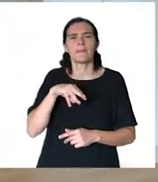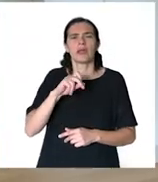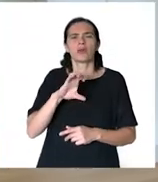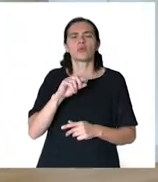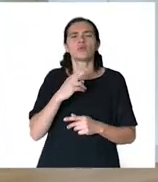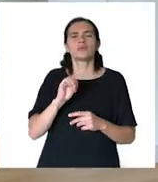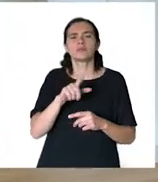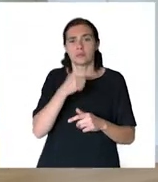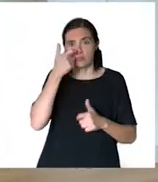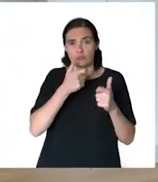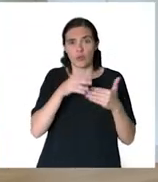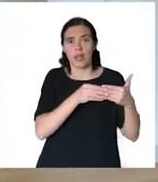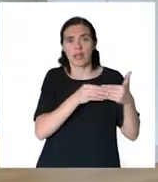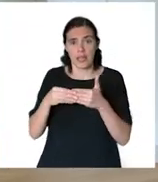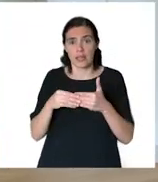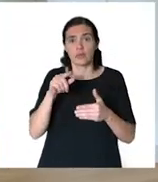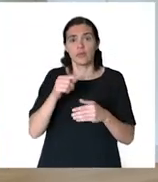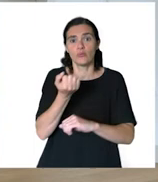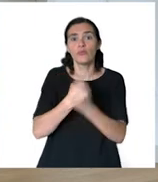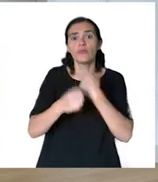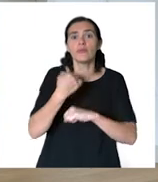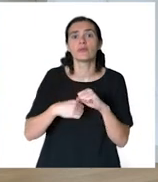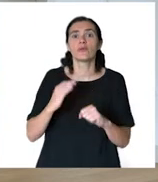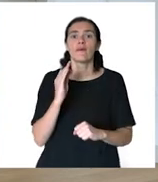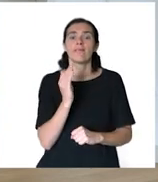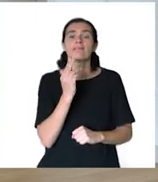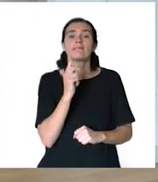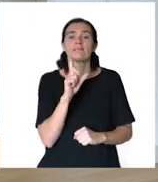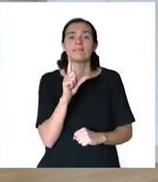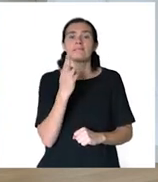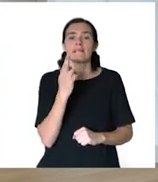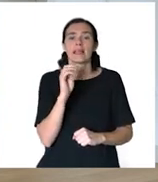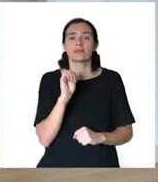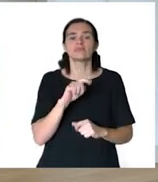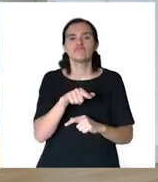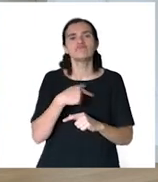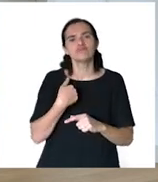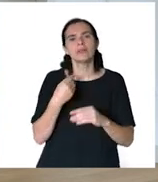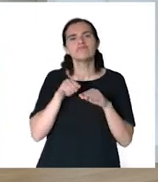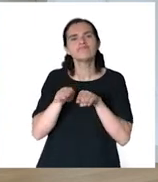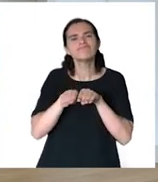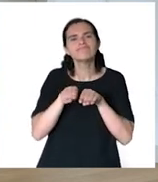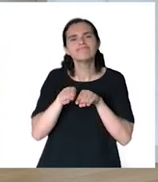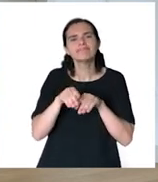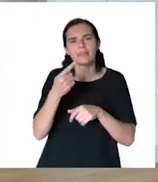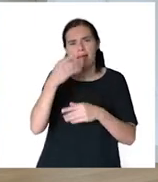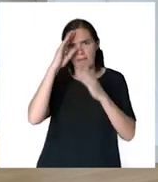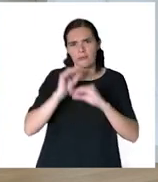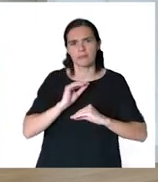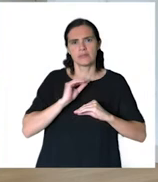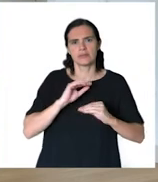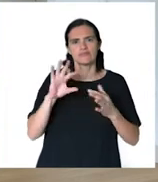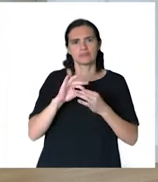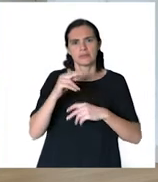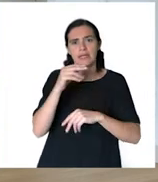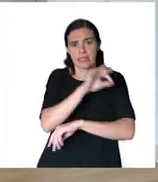force, the leader of the Fluxus movement. He was himself trained as an architect, hasn't